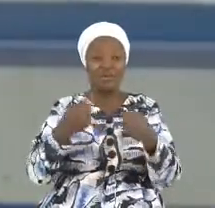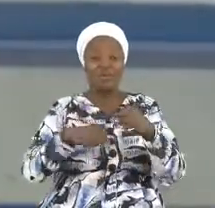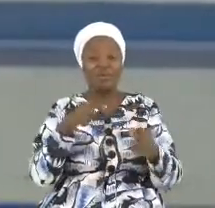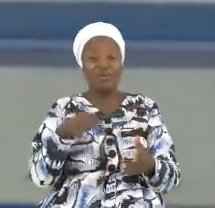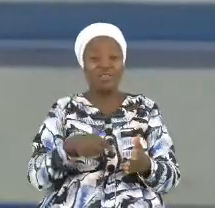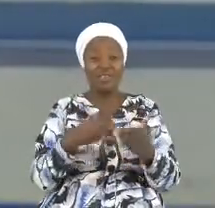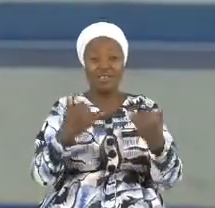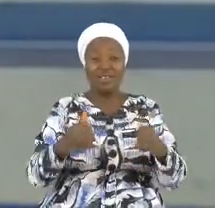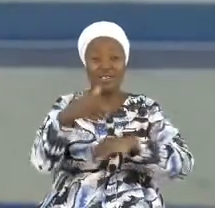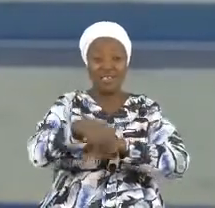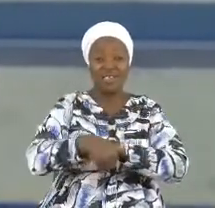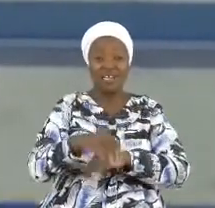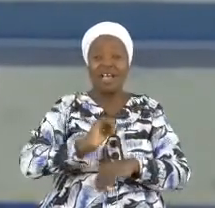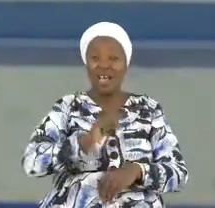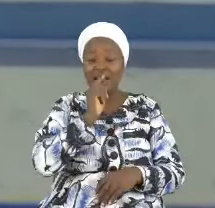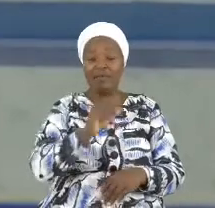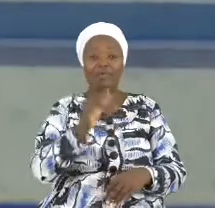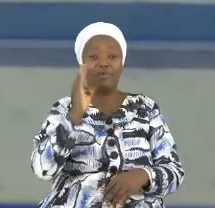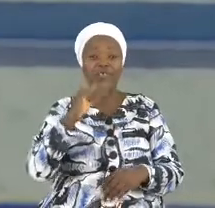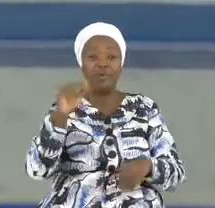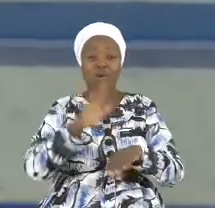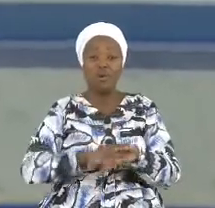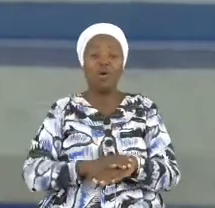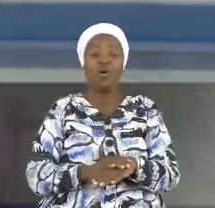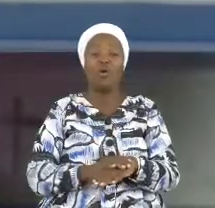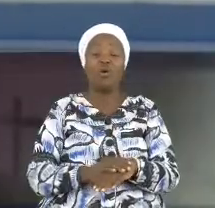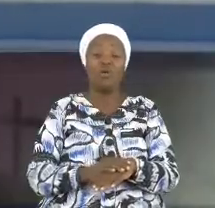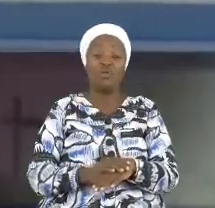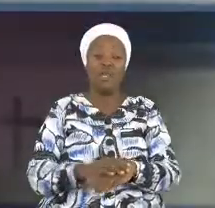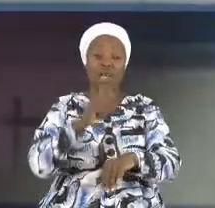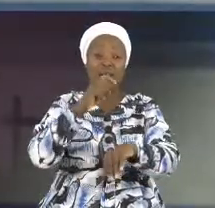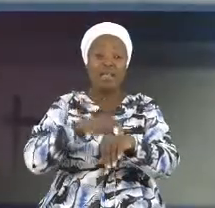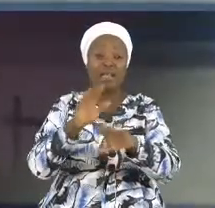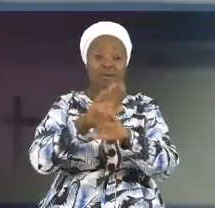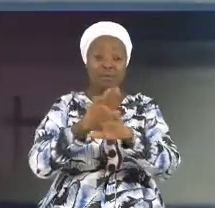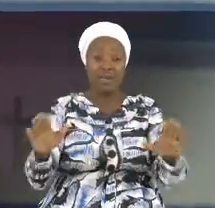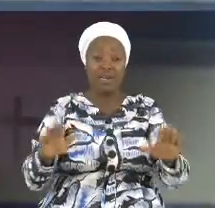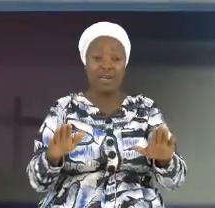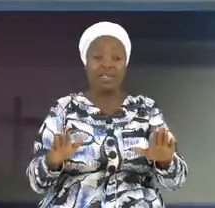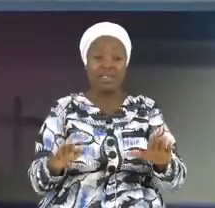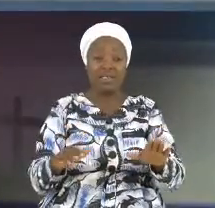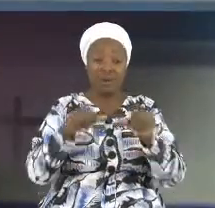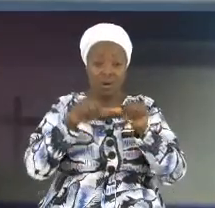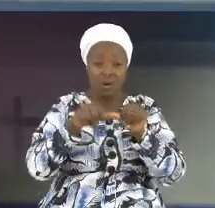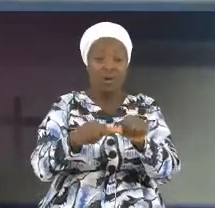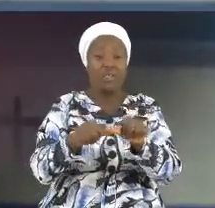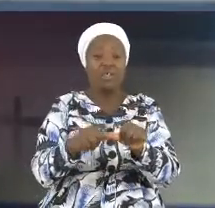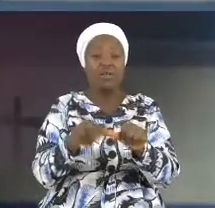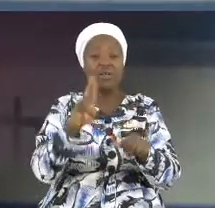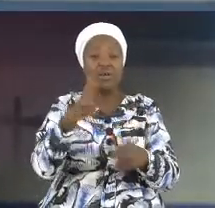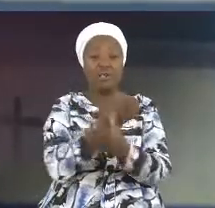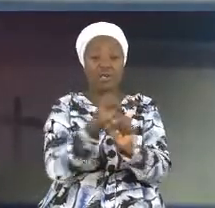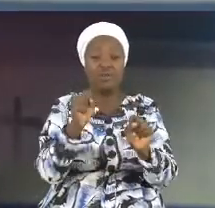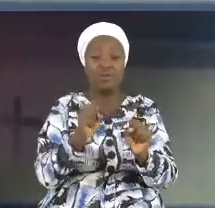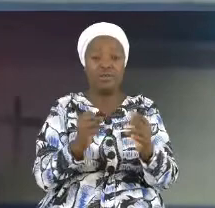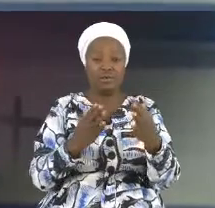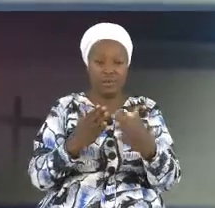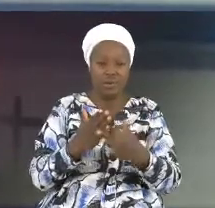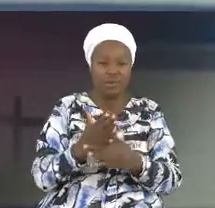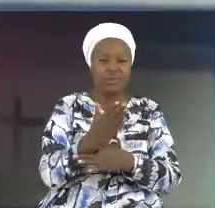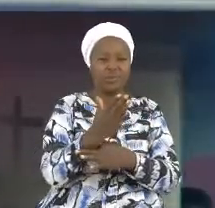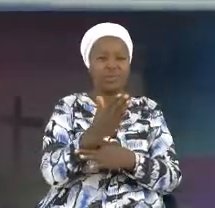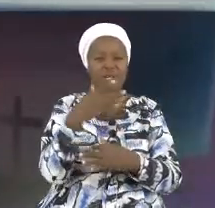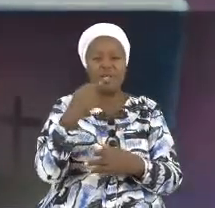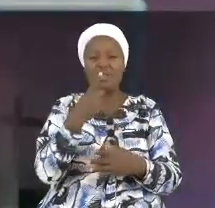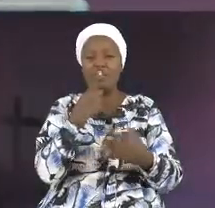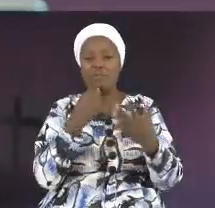talking on timeless, perpetual redemption through blood of Jesus. We're looking at